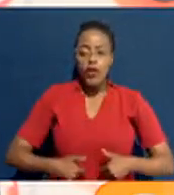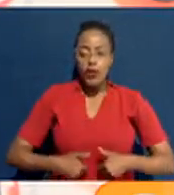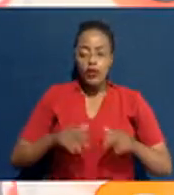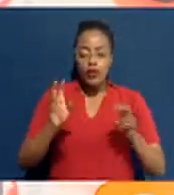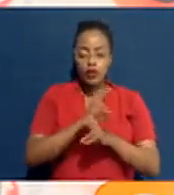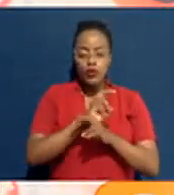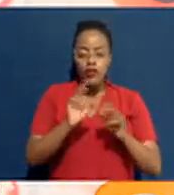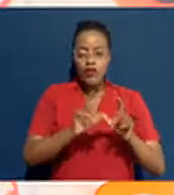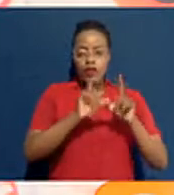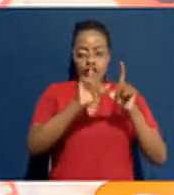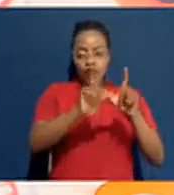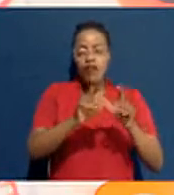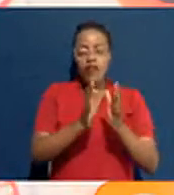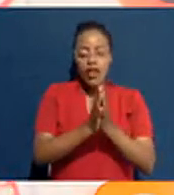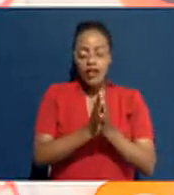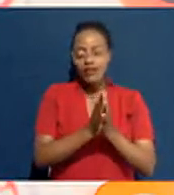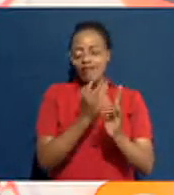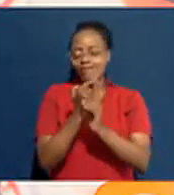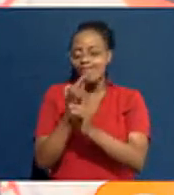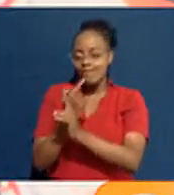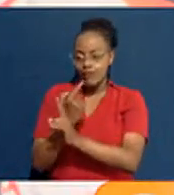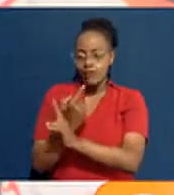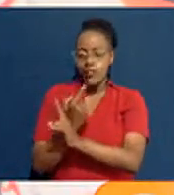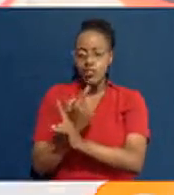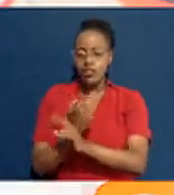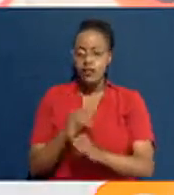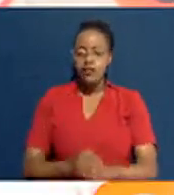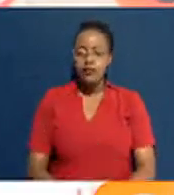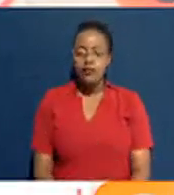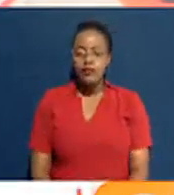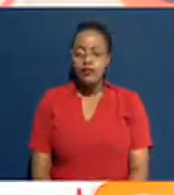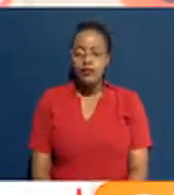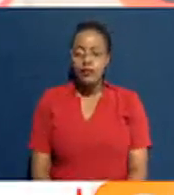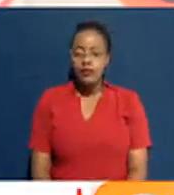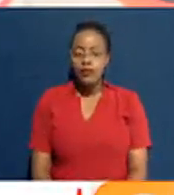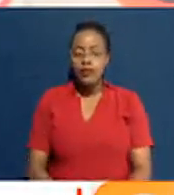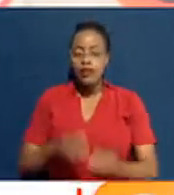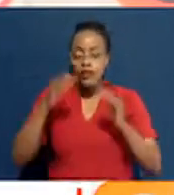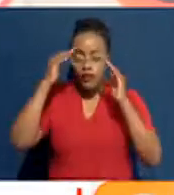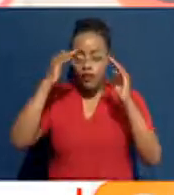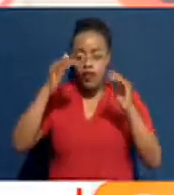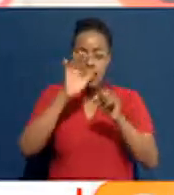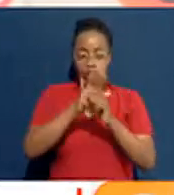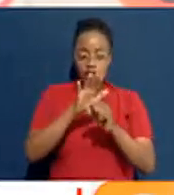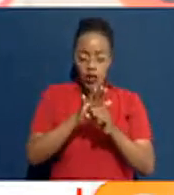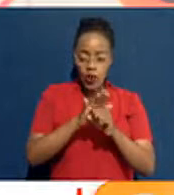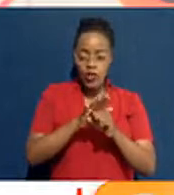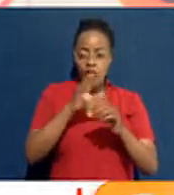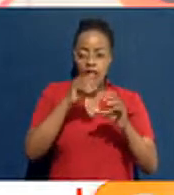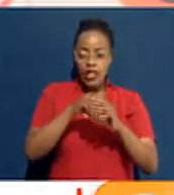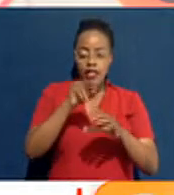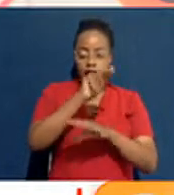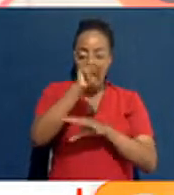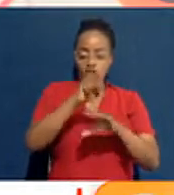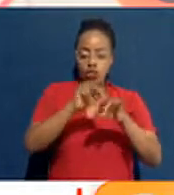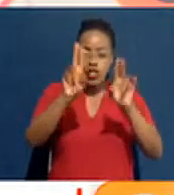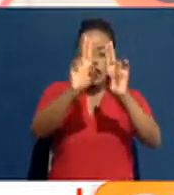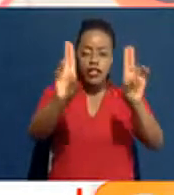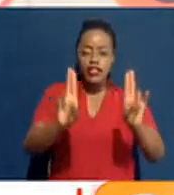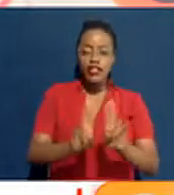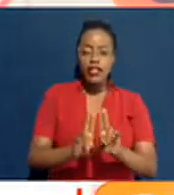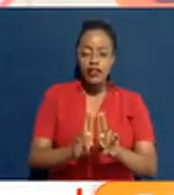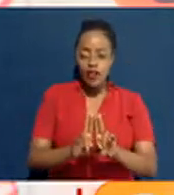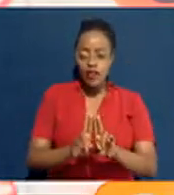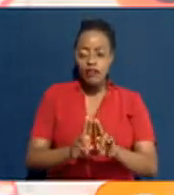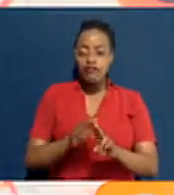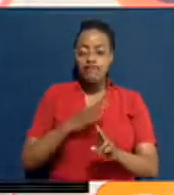na vipawa tofauti. Focus, a lot of exposure nationally and internationally. I